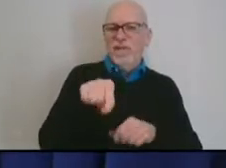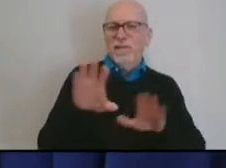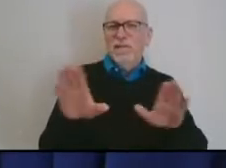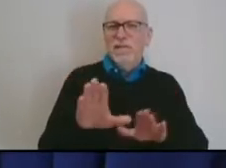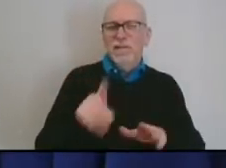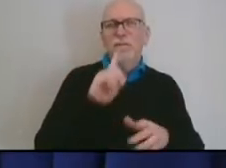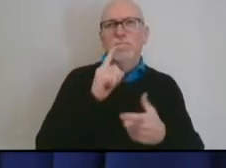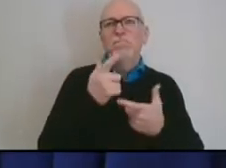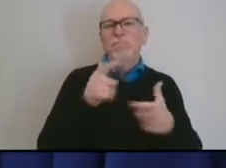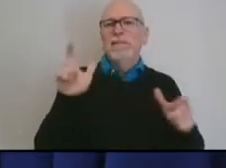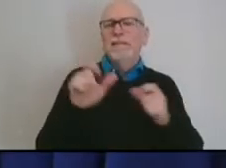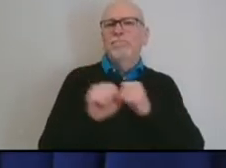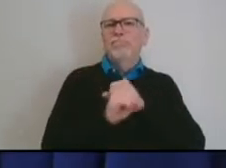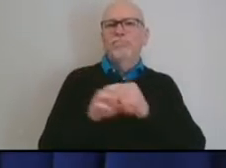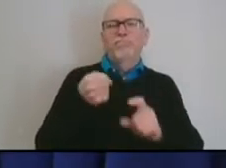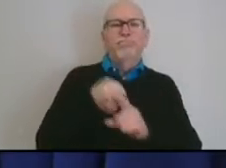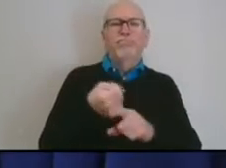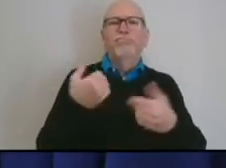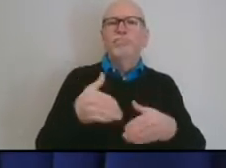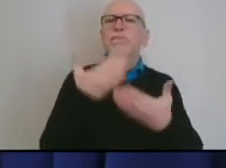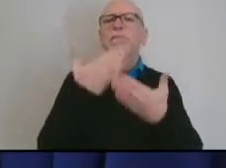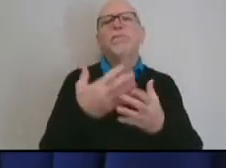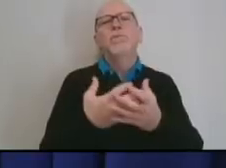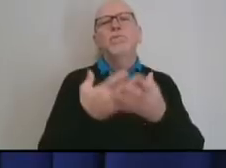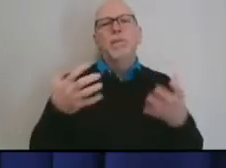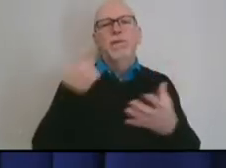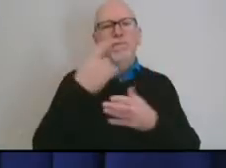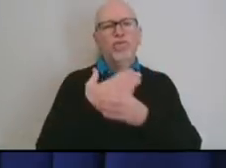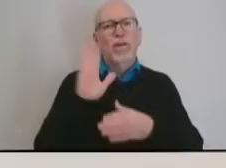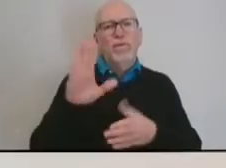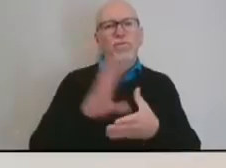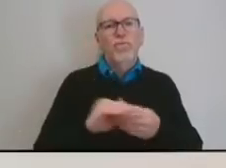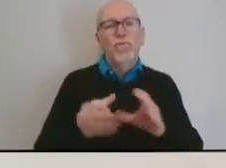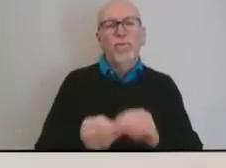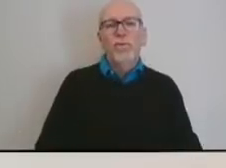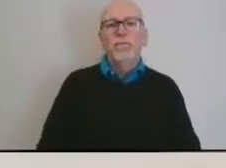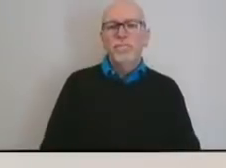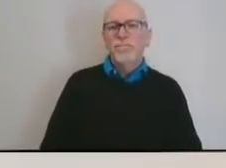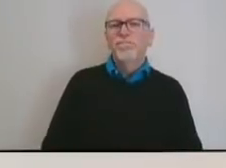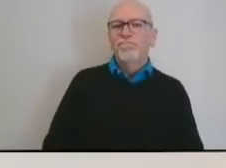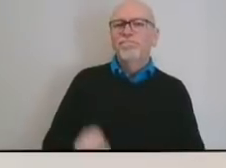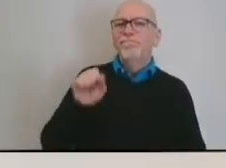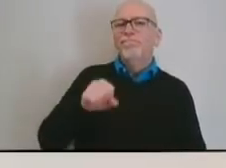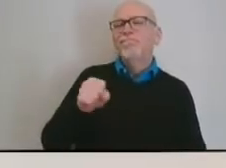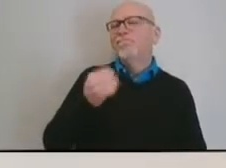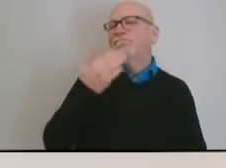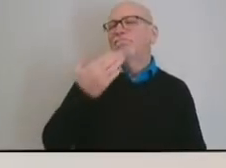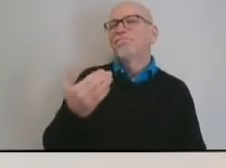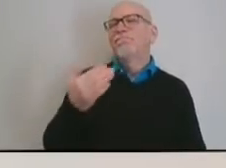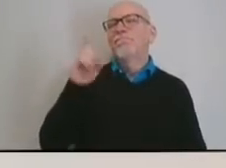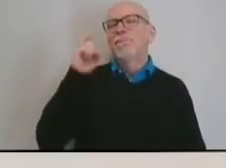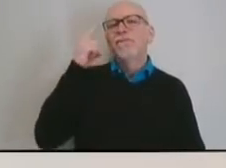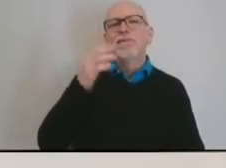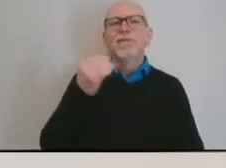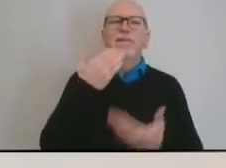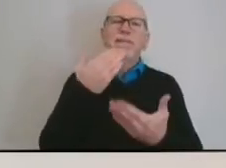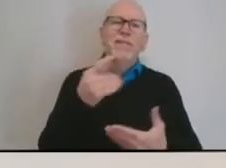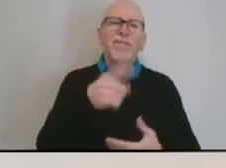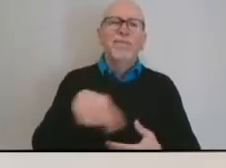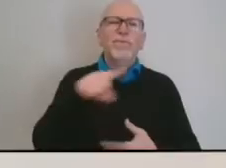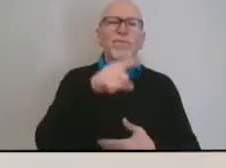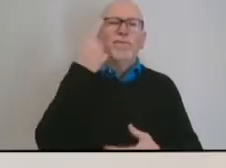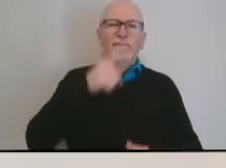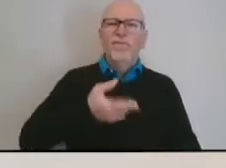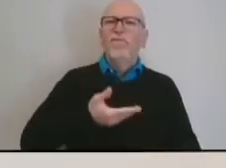big way. Thank you so much for sharing this story. Well, you're welcome, Governor, and thank you guys for